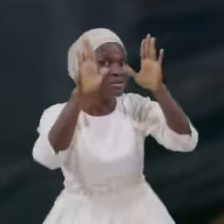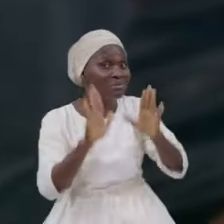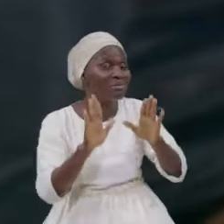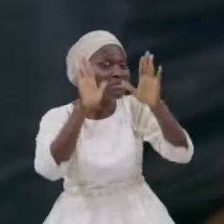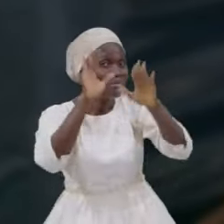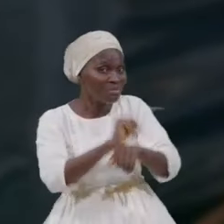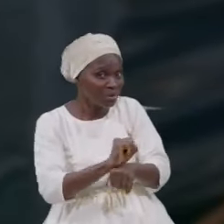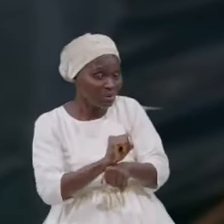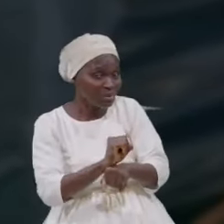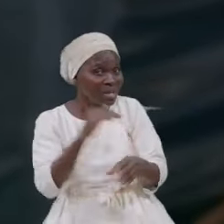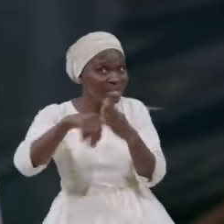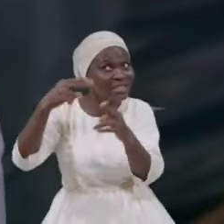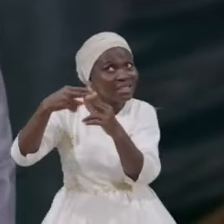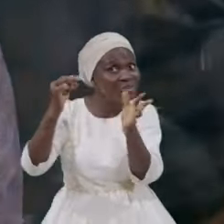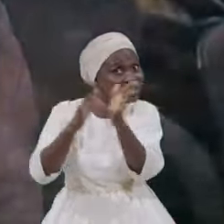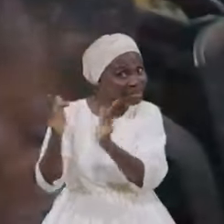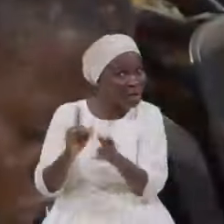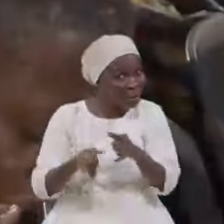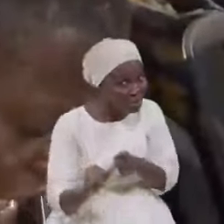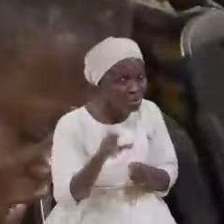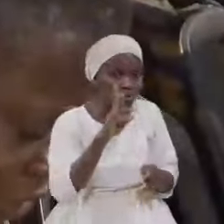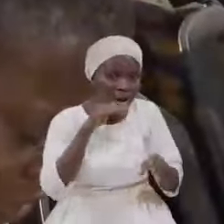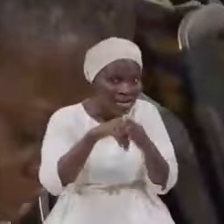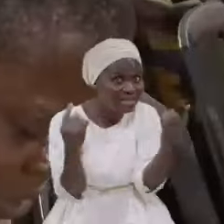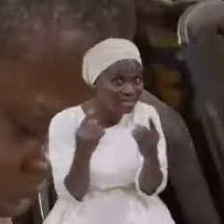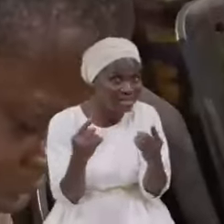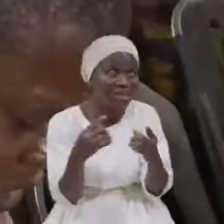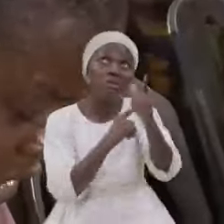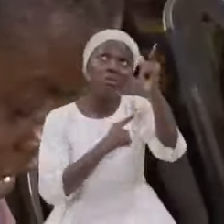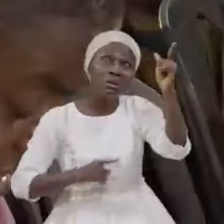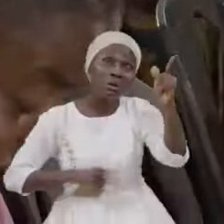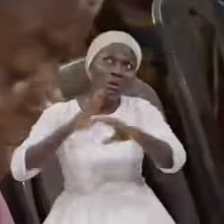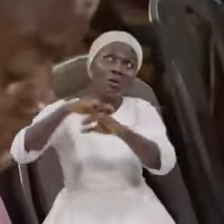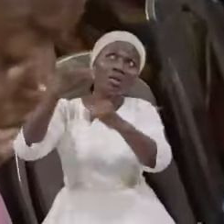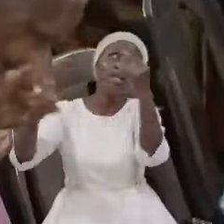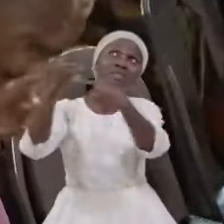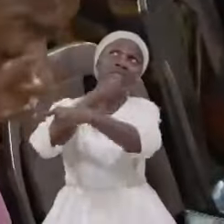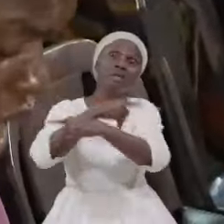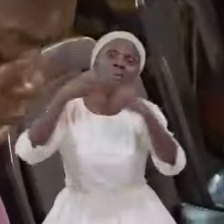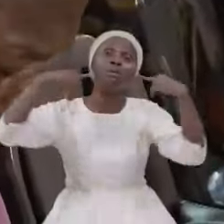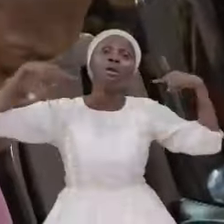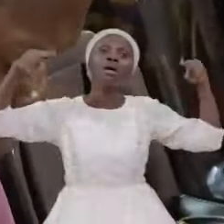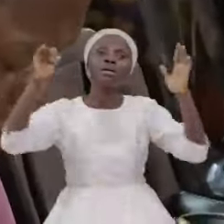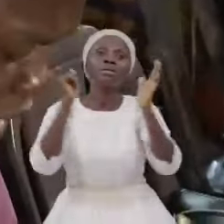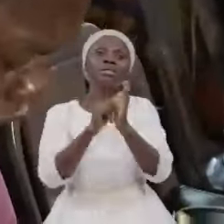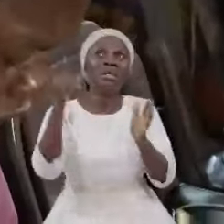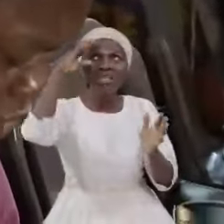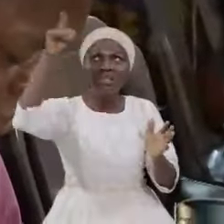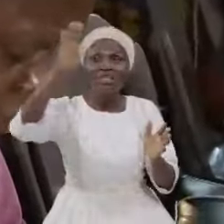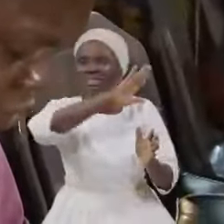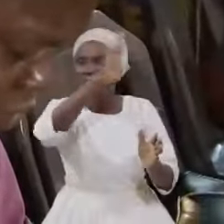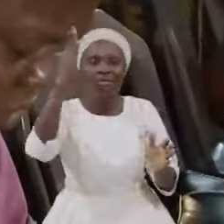iniquity, the Lord will say, I never knew you, depart from me, ye that work iniquity. Raise up your hand